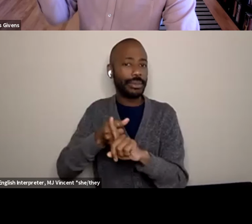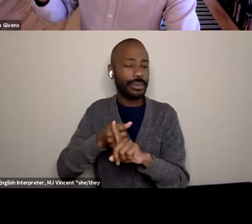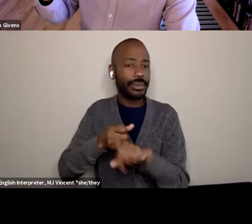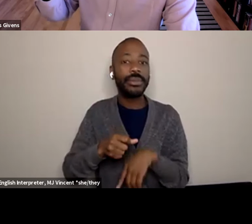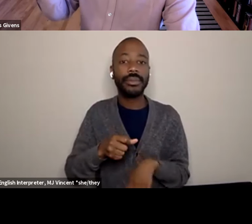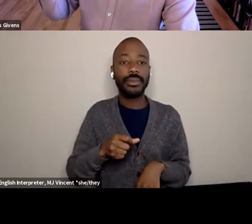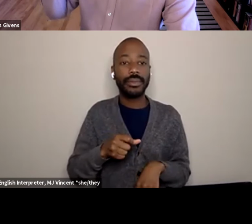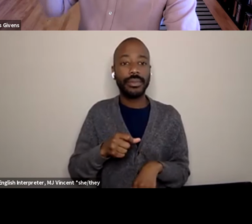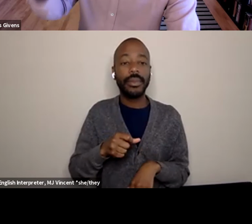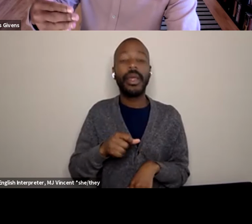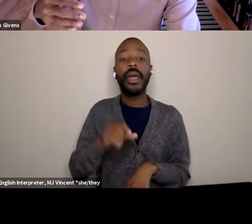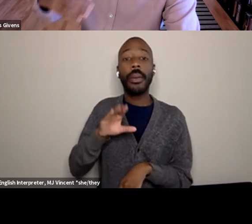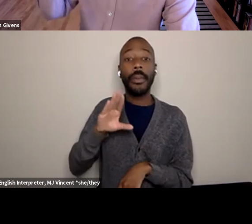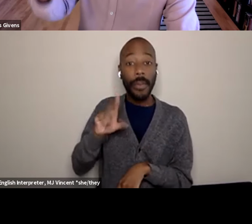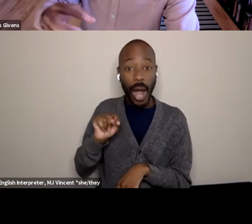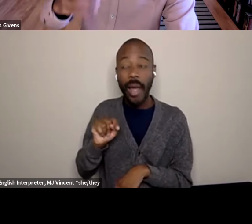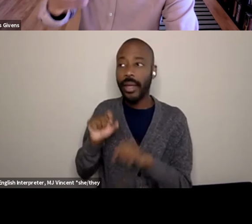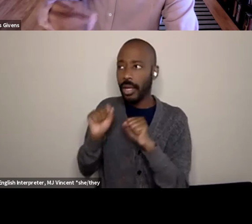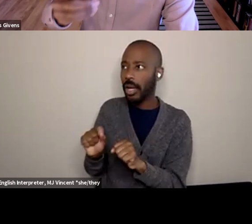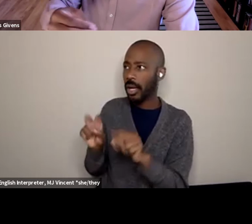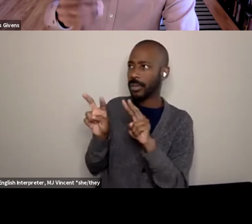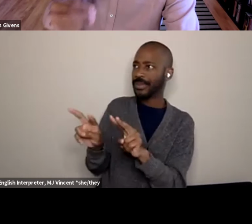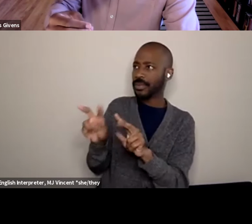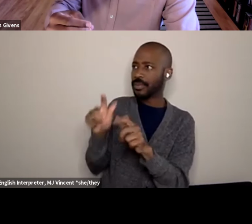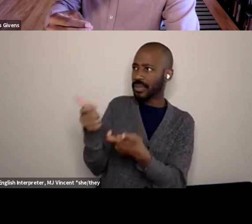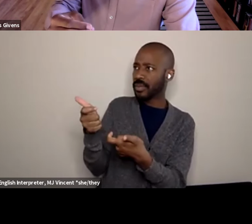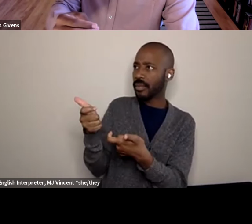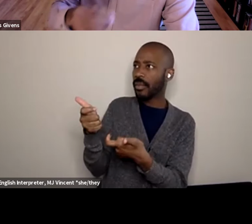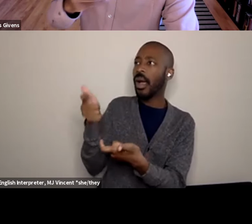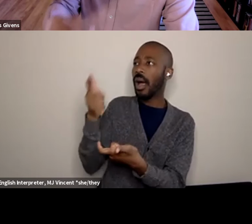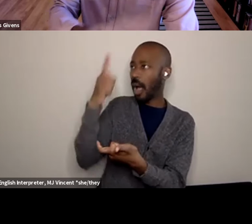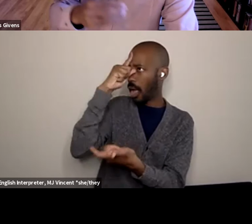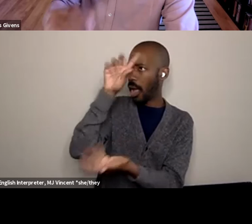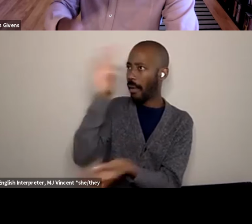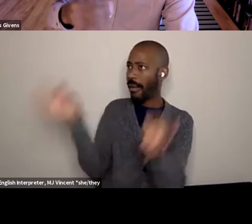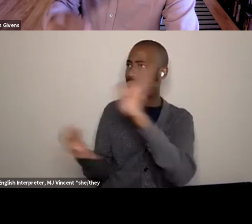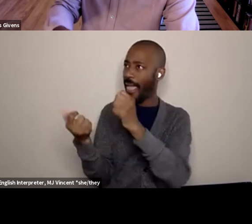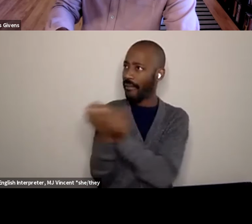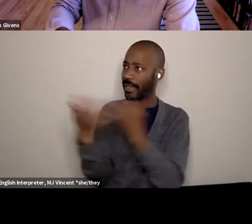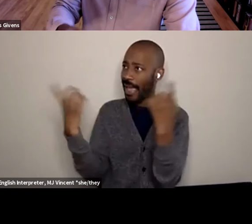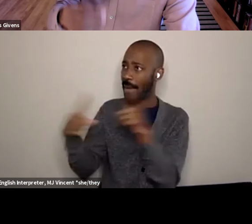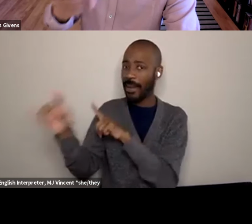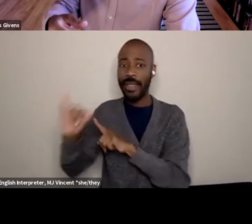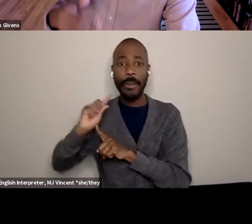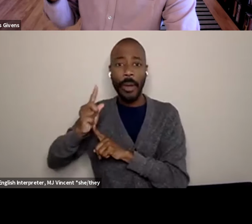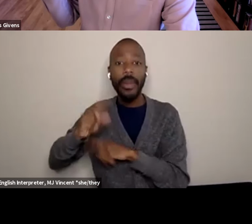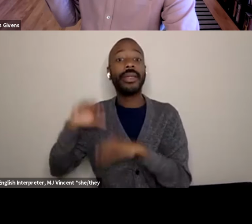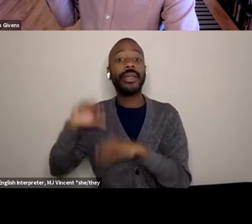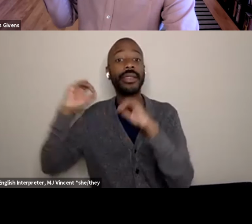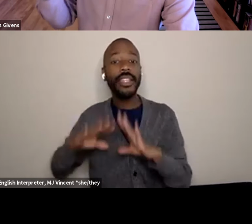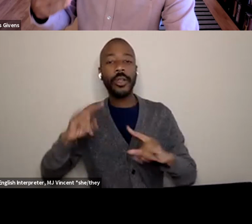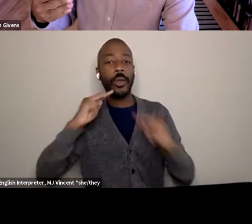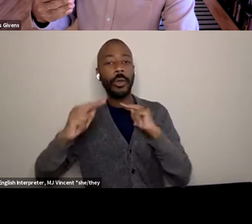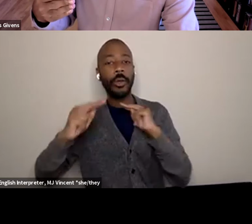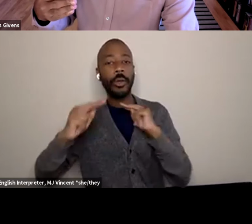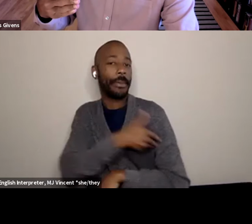right? But also that he was able to interpret everything that was happening in that moment. This teacher negotiating power is because he also had